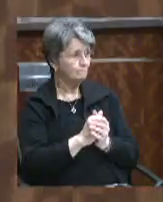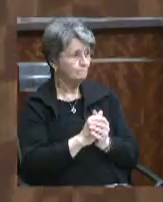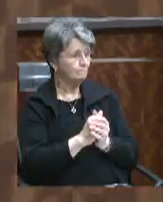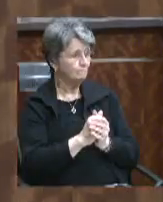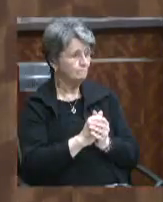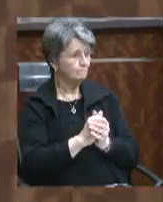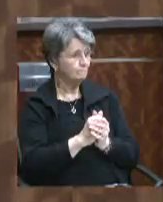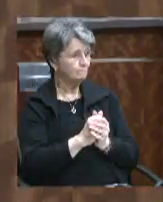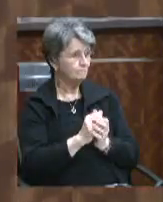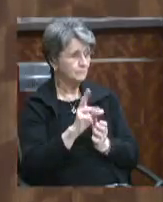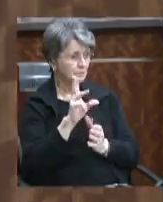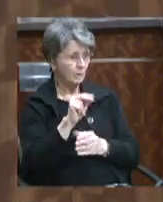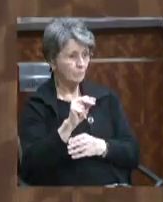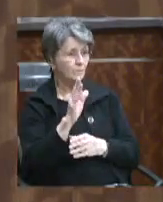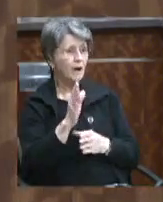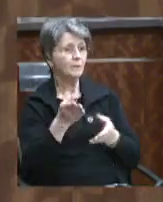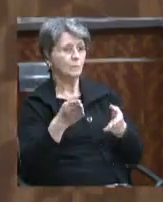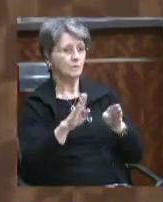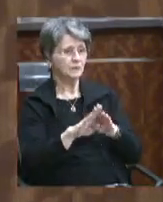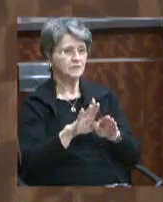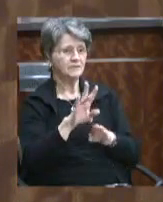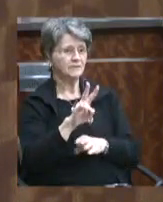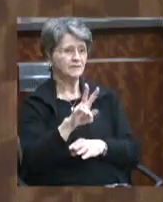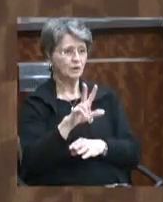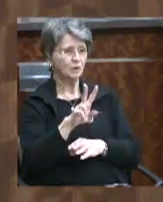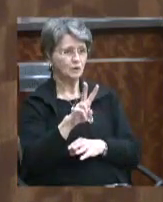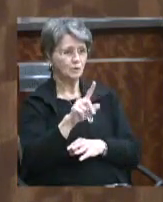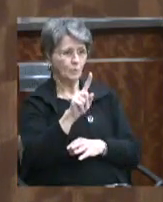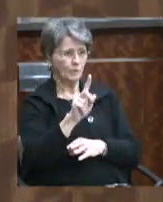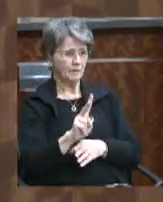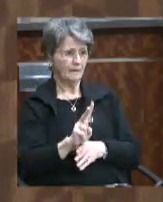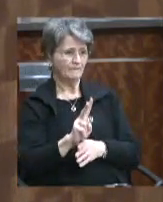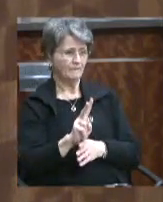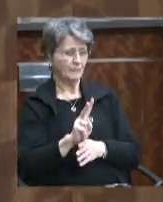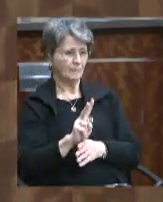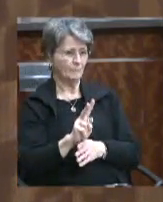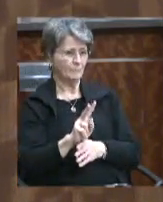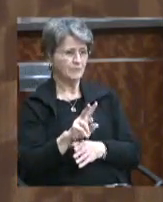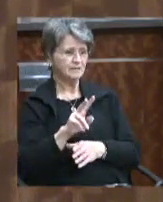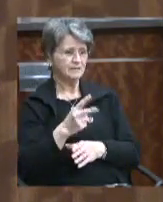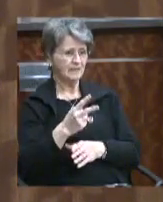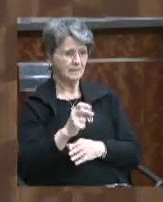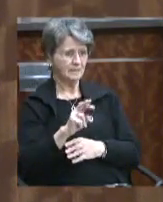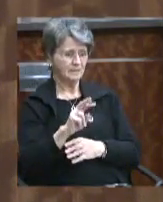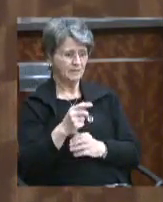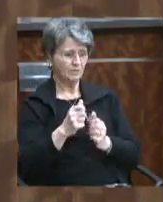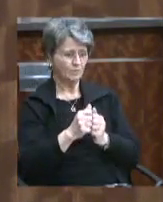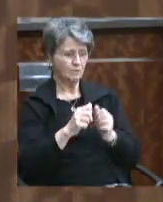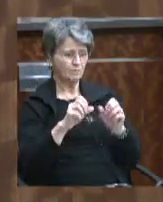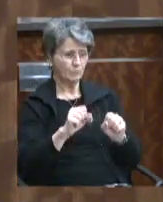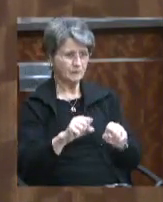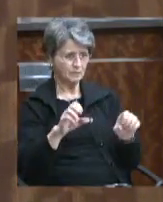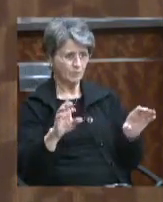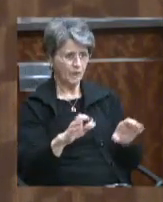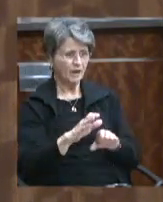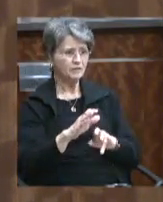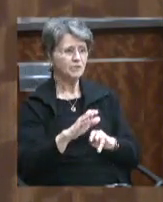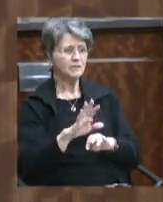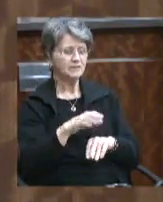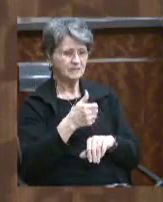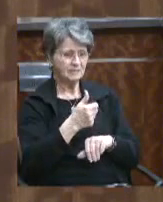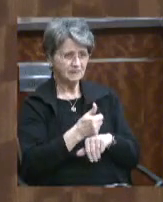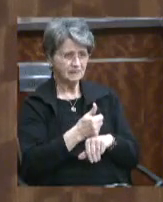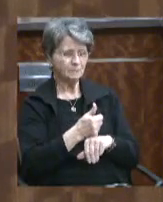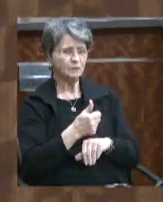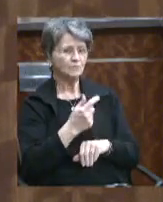I will close the public hearing at 7:32 and a half. The second public hearing with possible action is scheduled for the Mayor and City